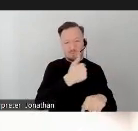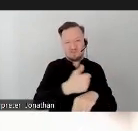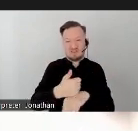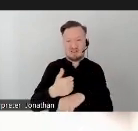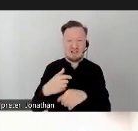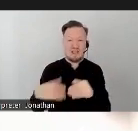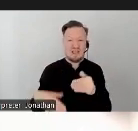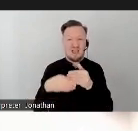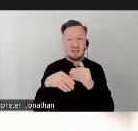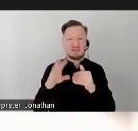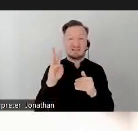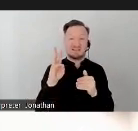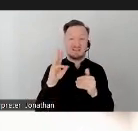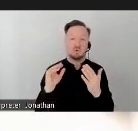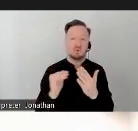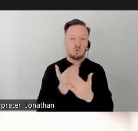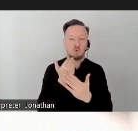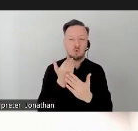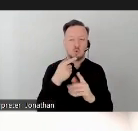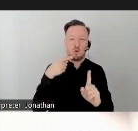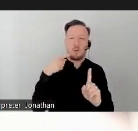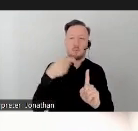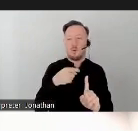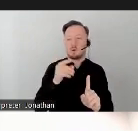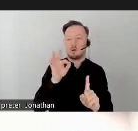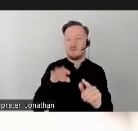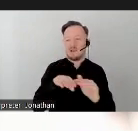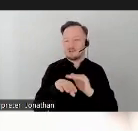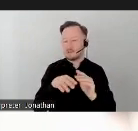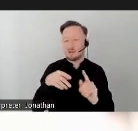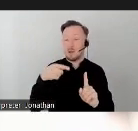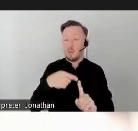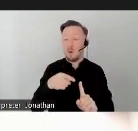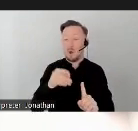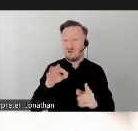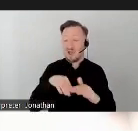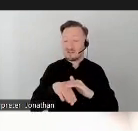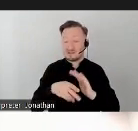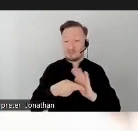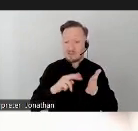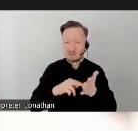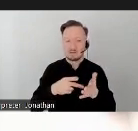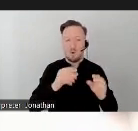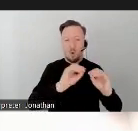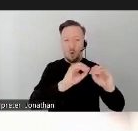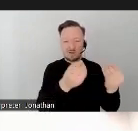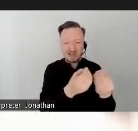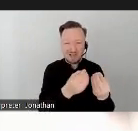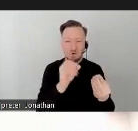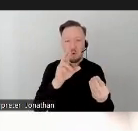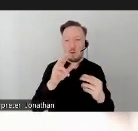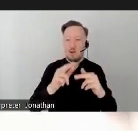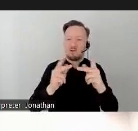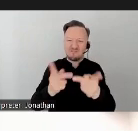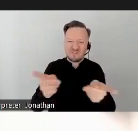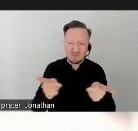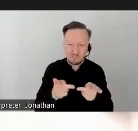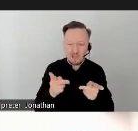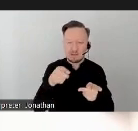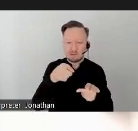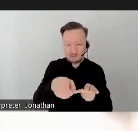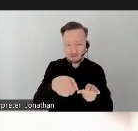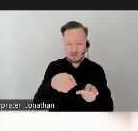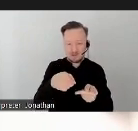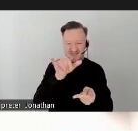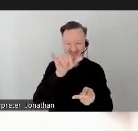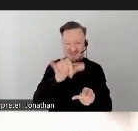points of access. And again, to define what I mean by points of access, I'm referring to organizations or facilities that engage the